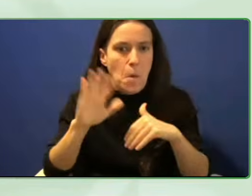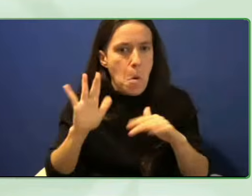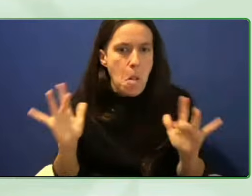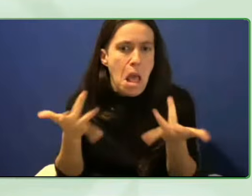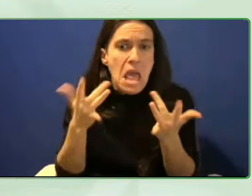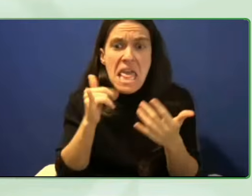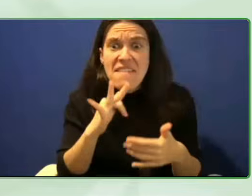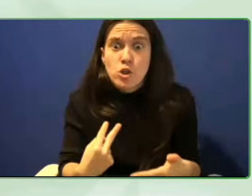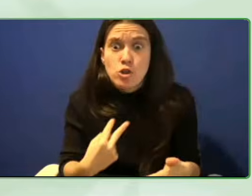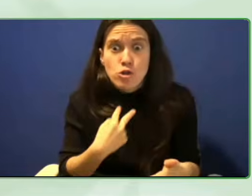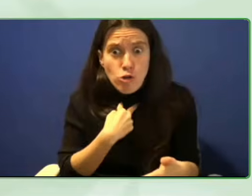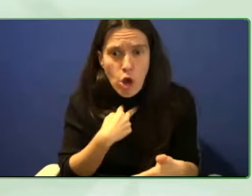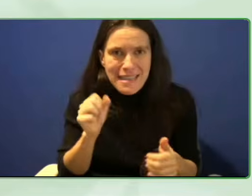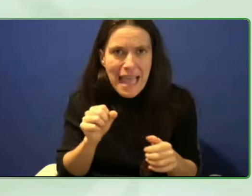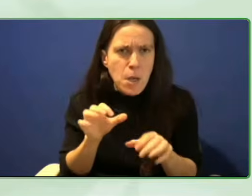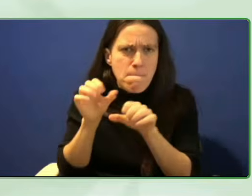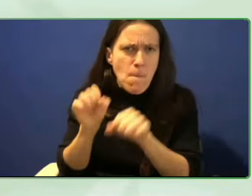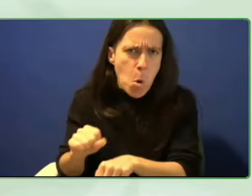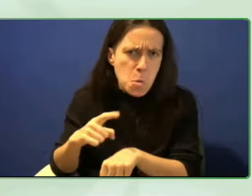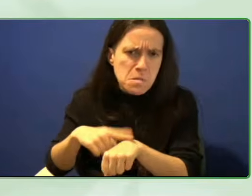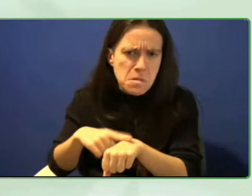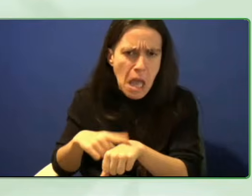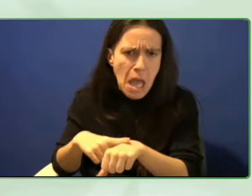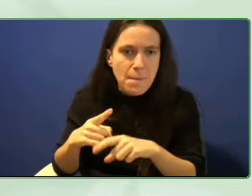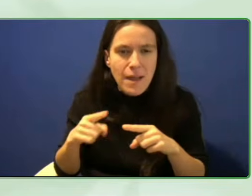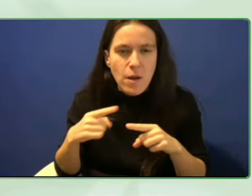trying to make that scale globally.